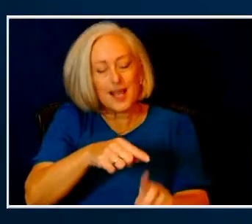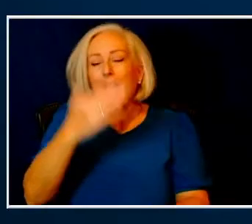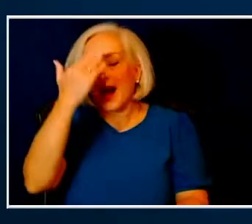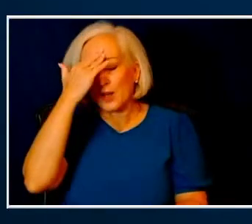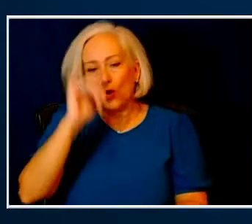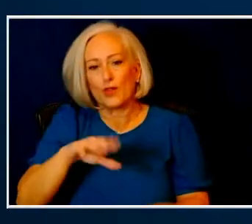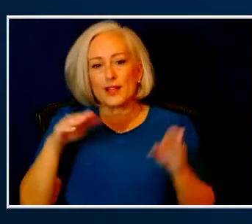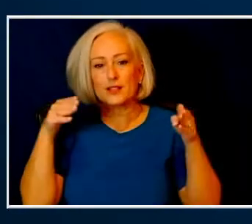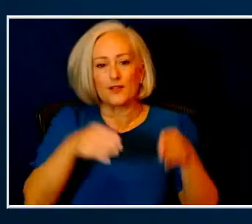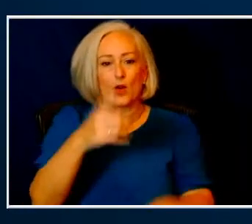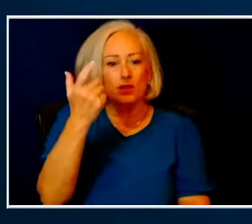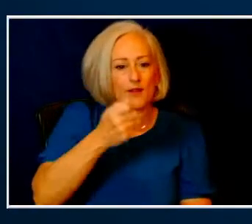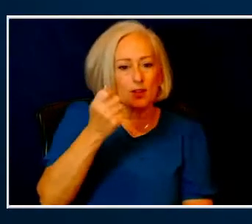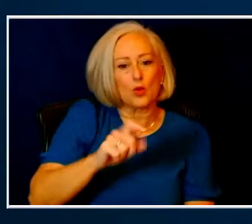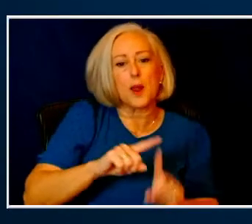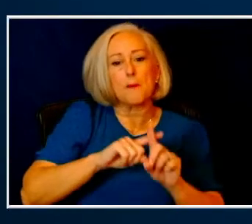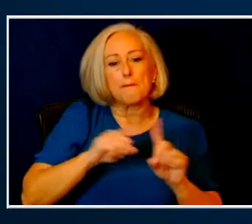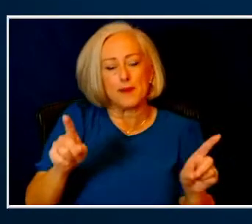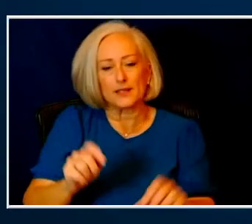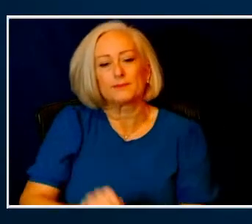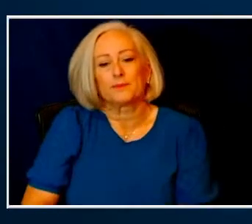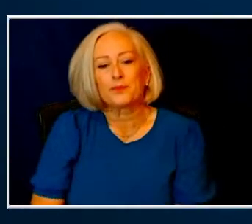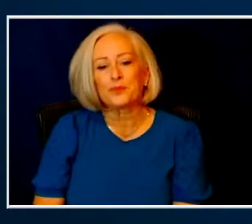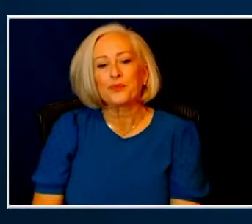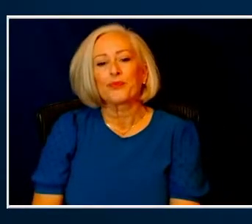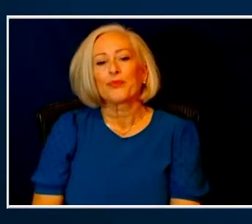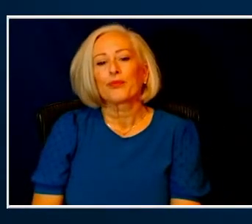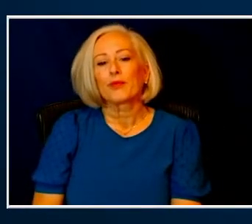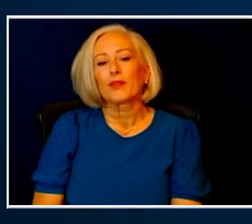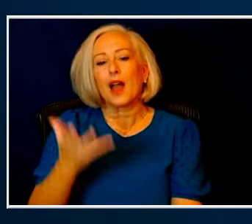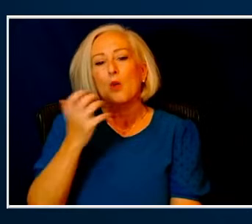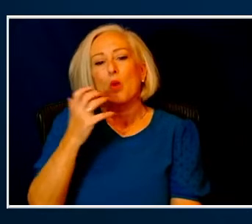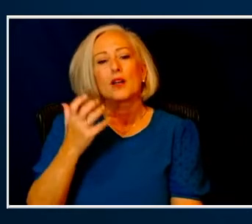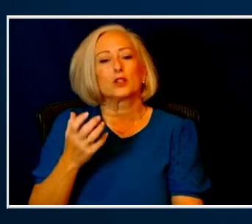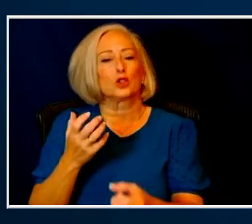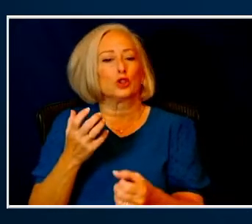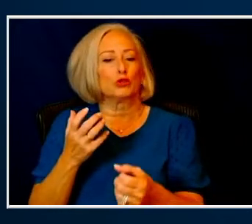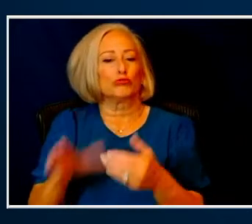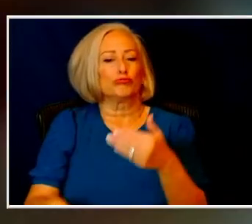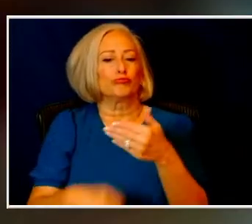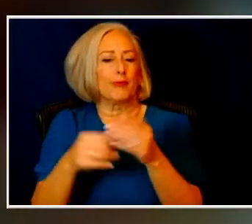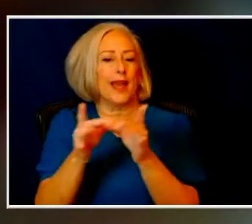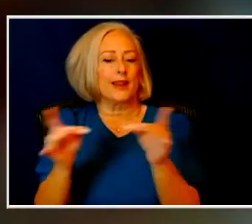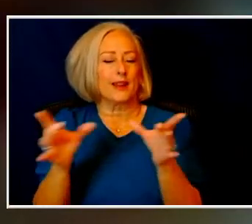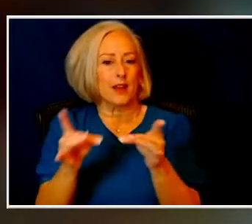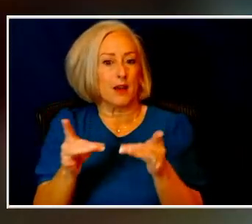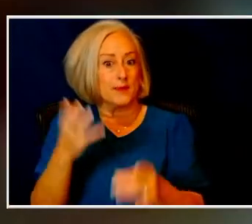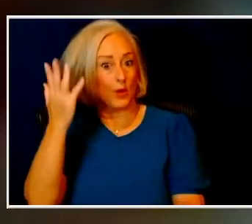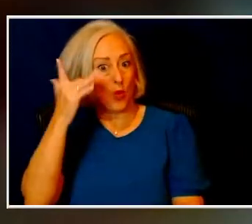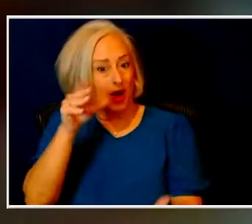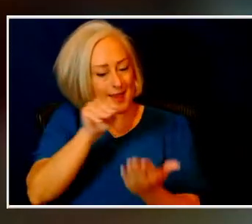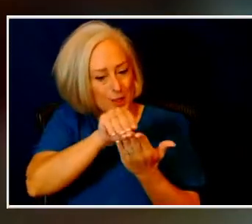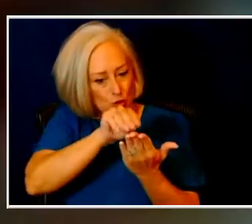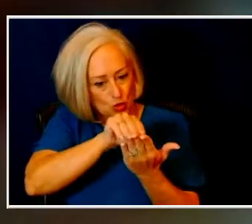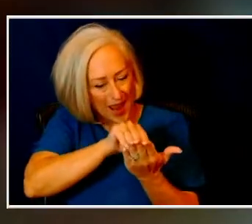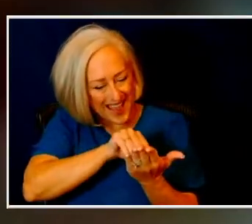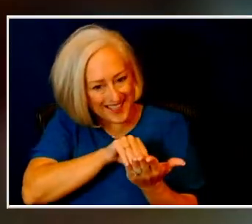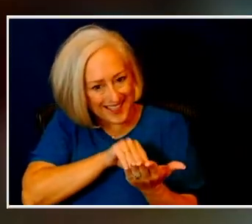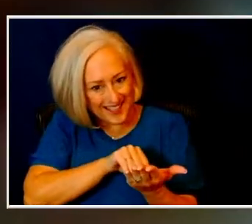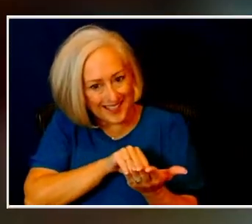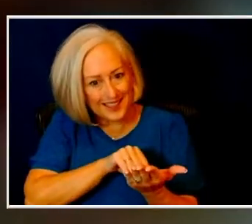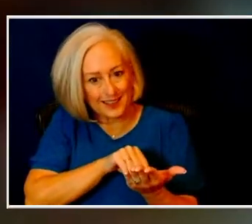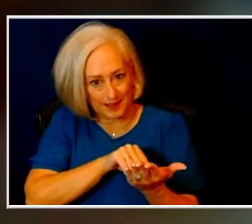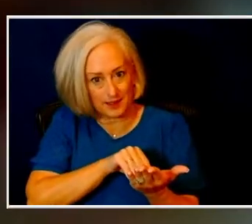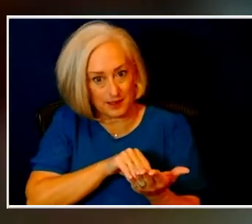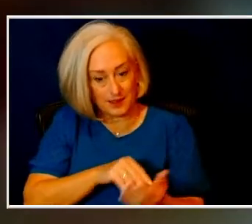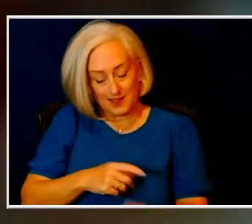can I interrupt for a minute? I just need to reinforce that, because tracking the way we did and I just finished